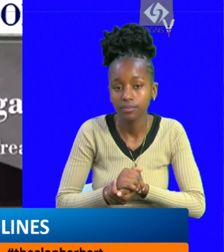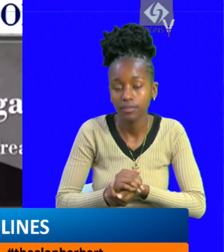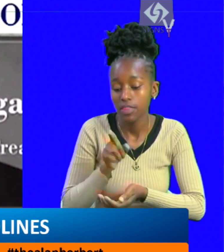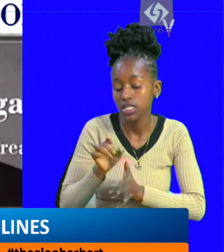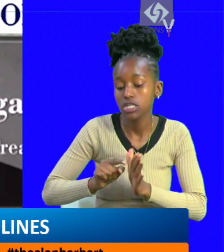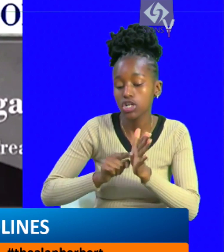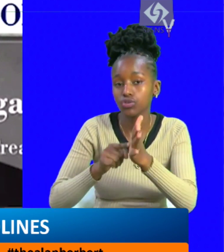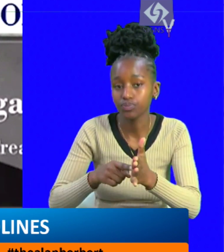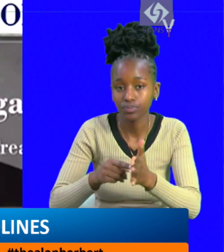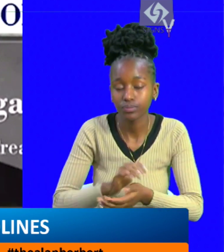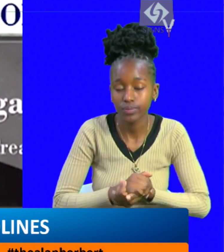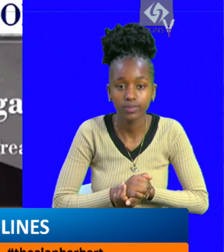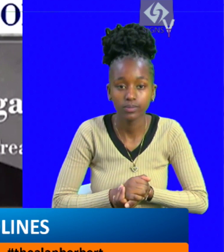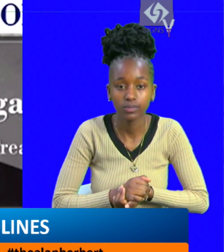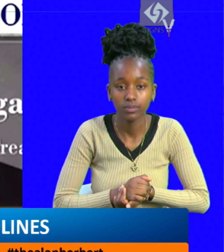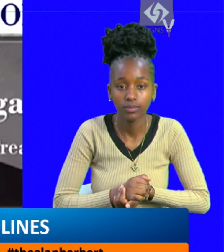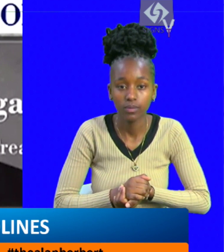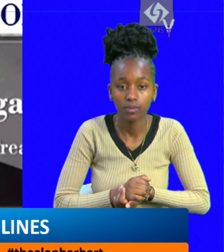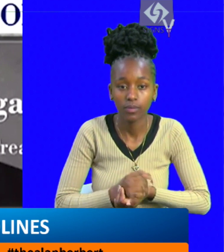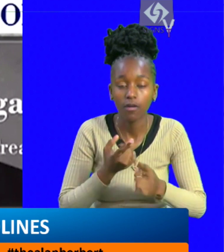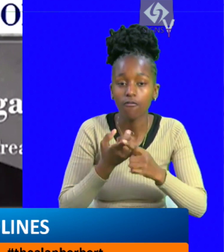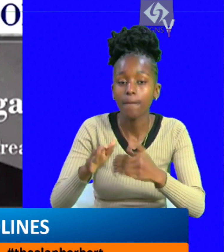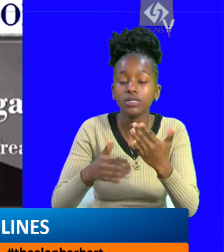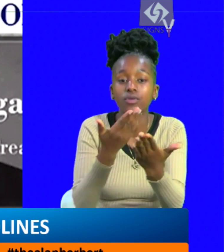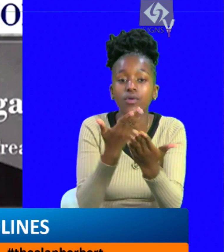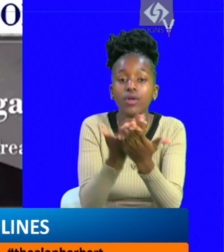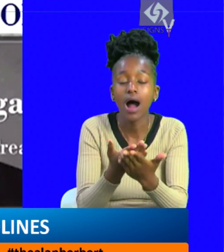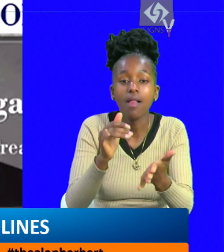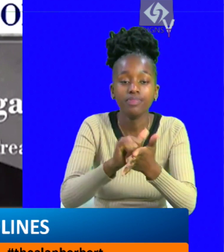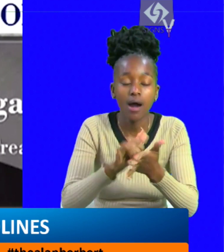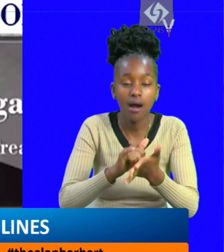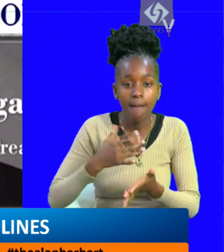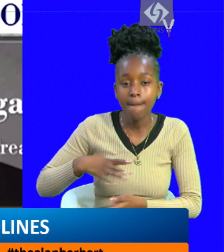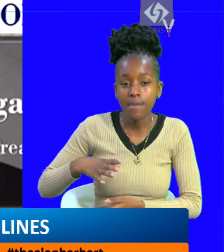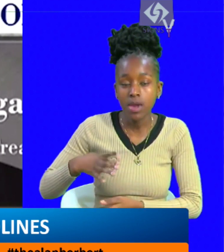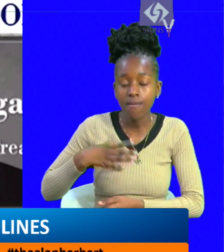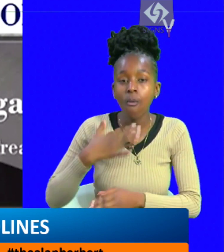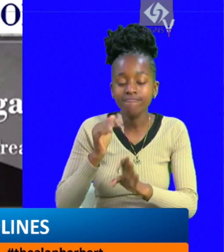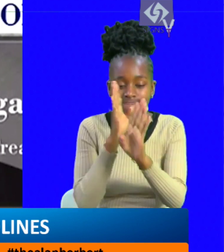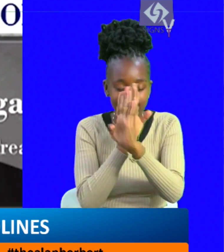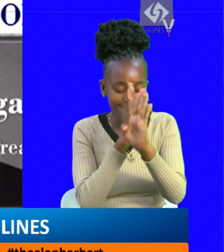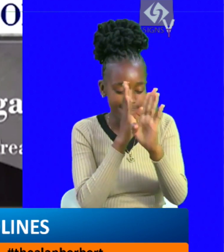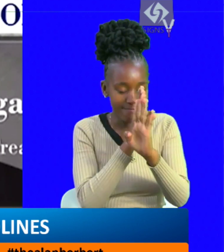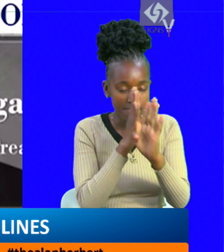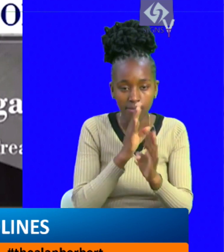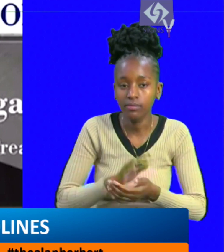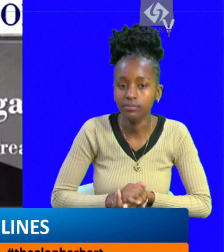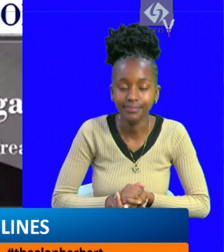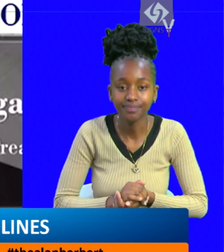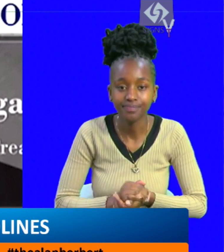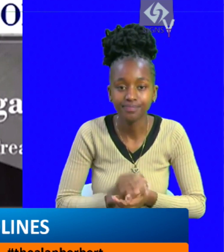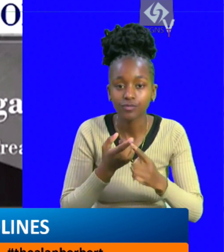legislative support system. This side shows by the petitioners are